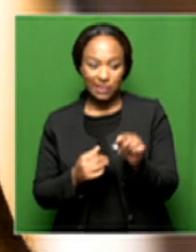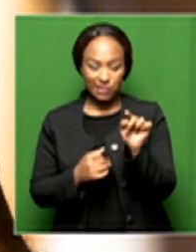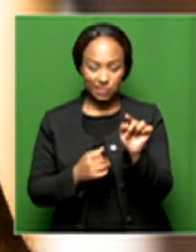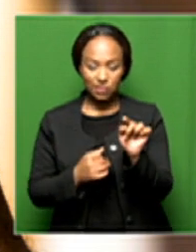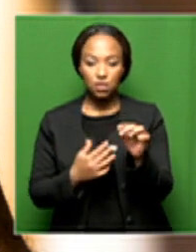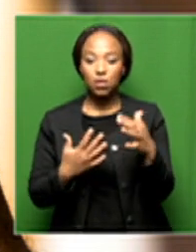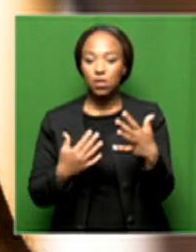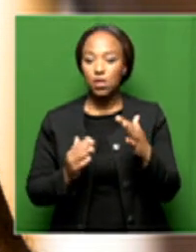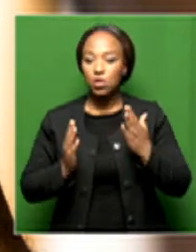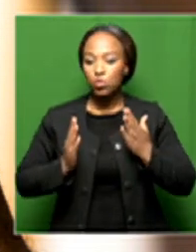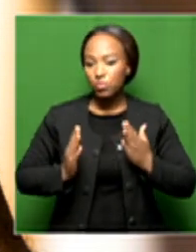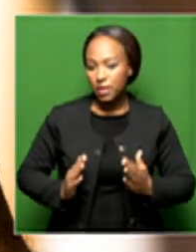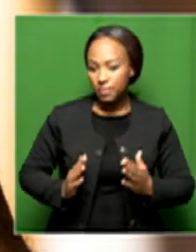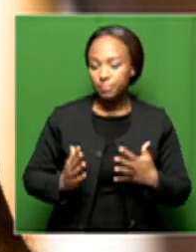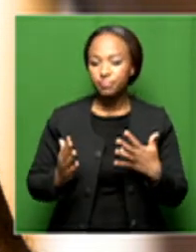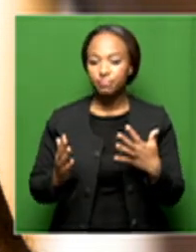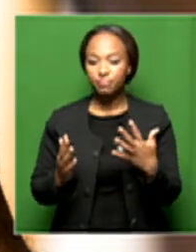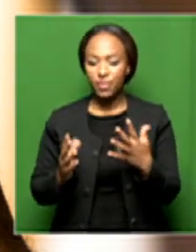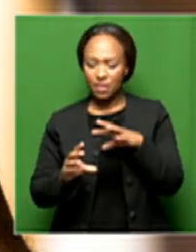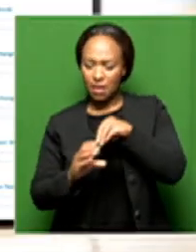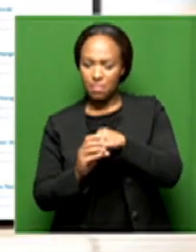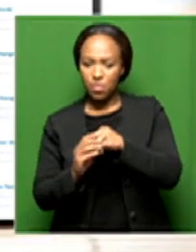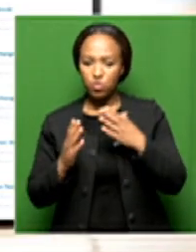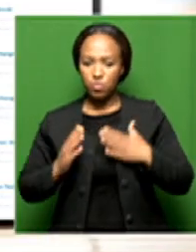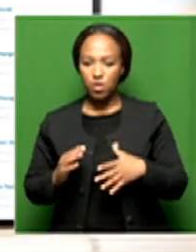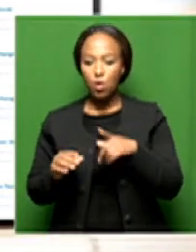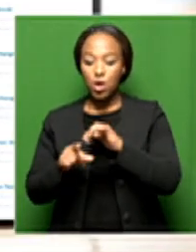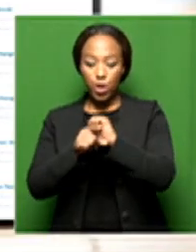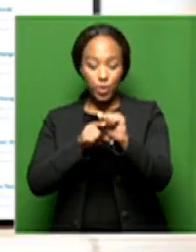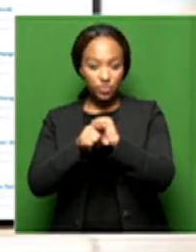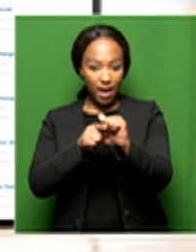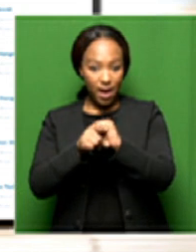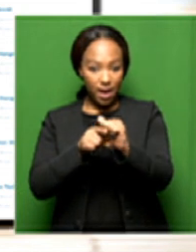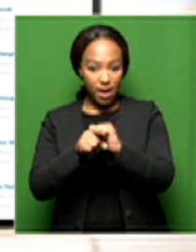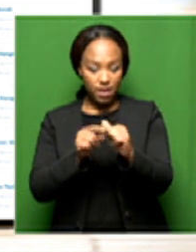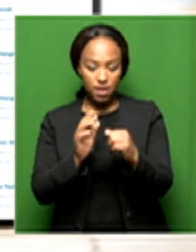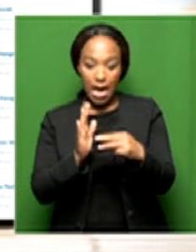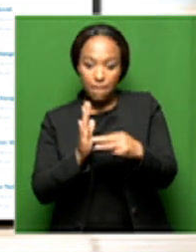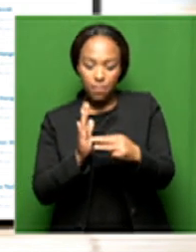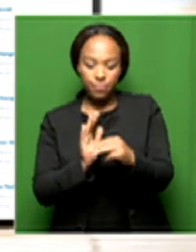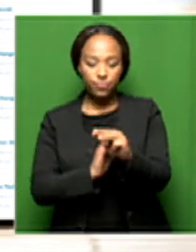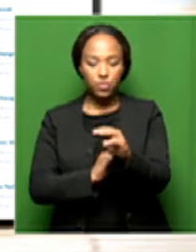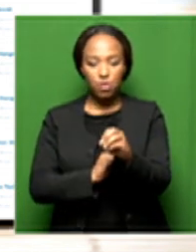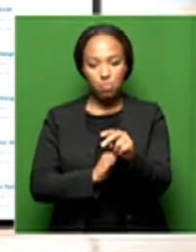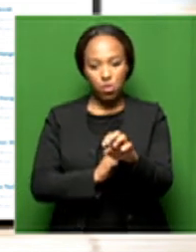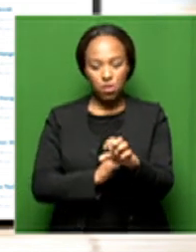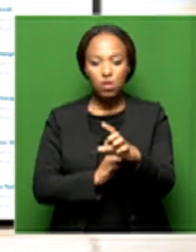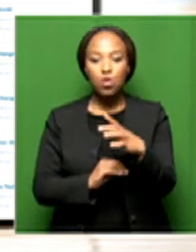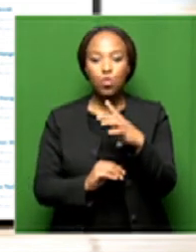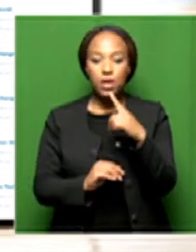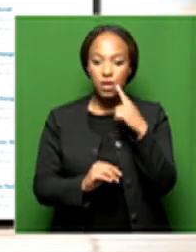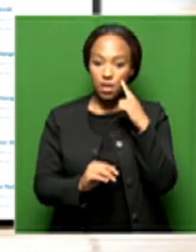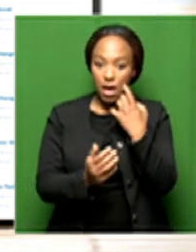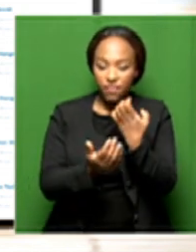actually the human element in it. So when we trained the model, we actually used objective evidence. So